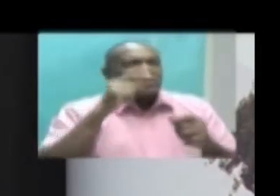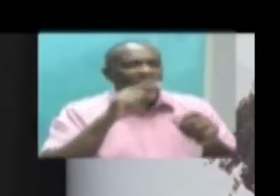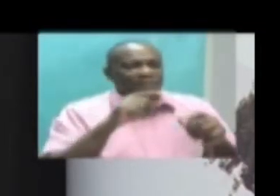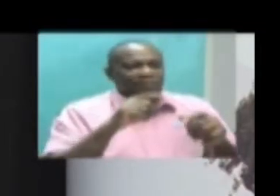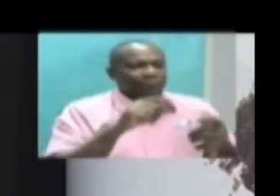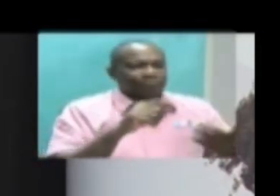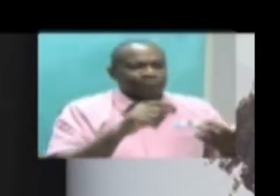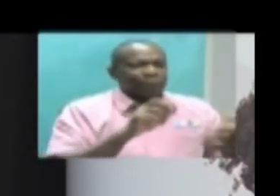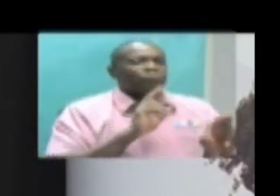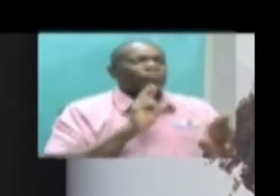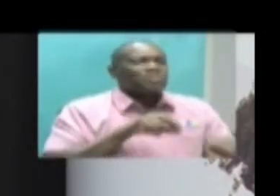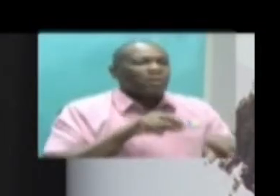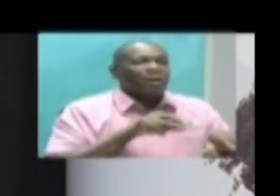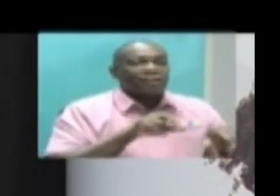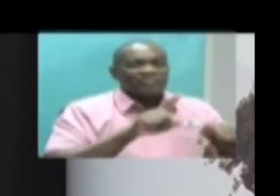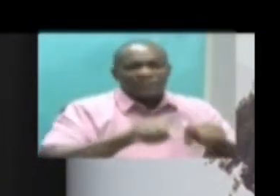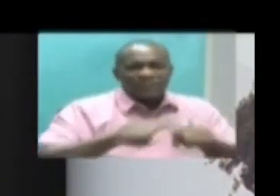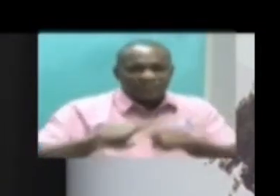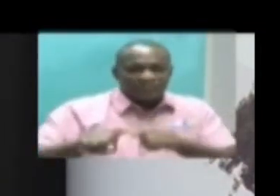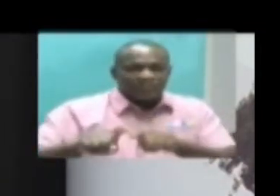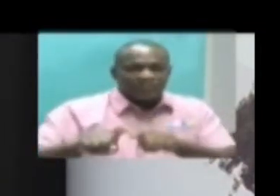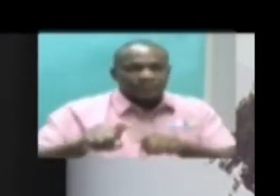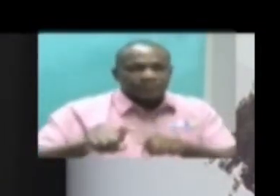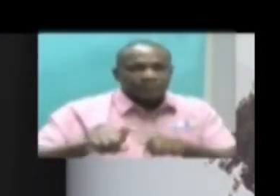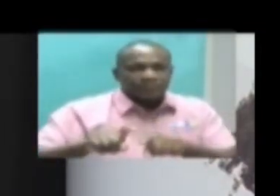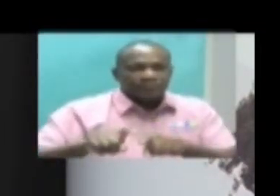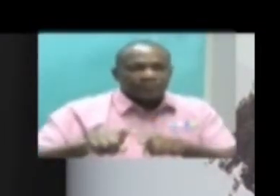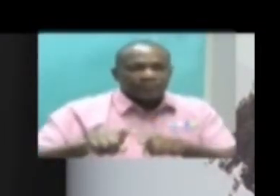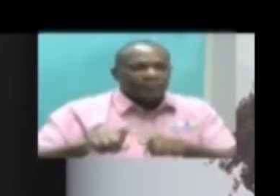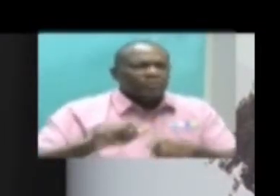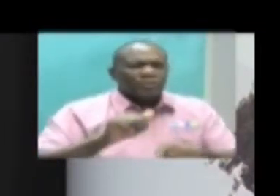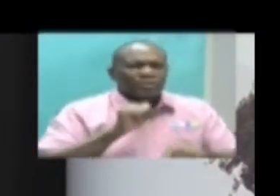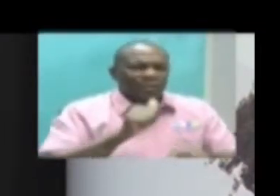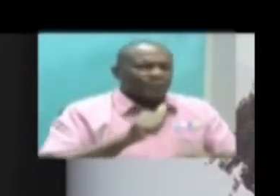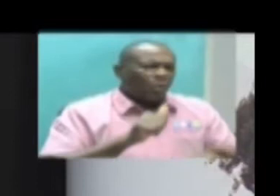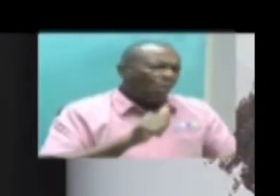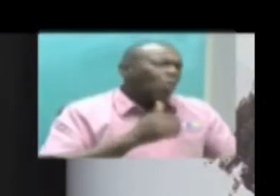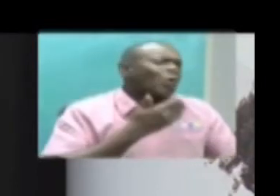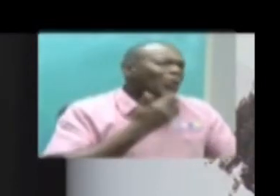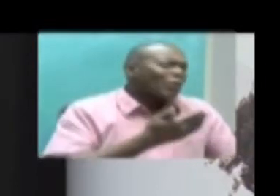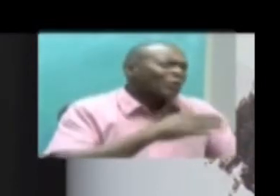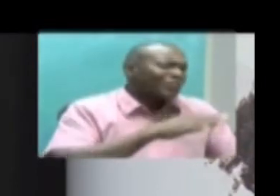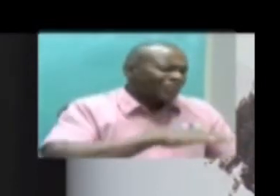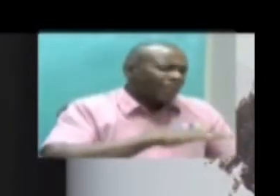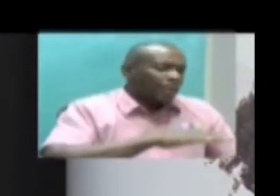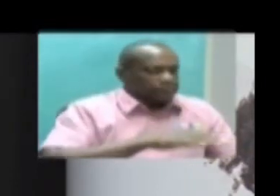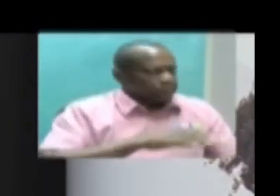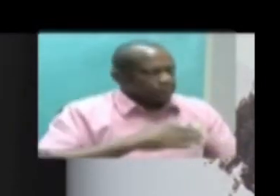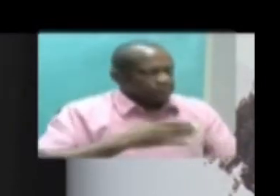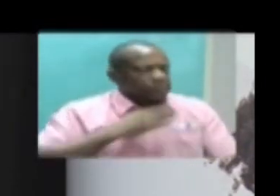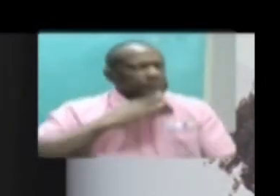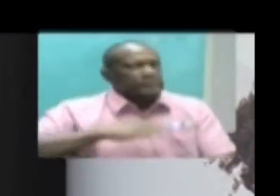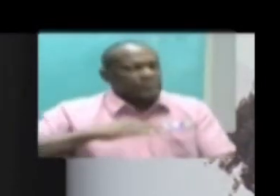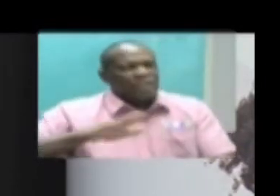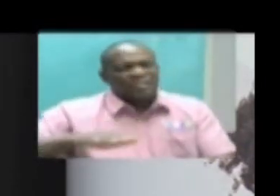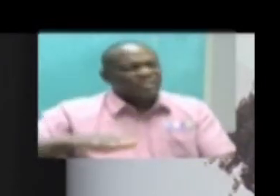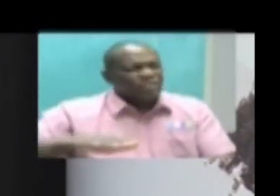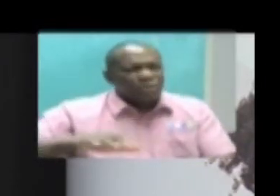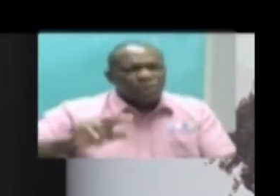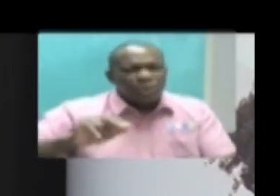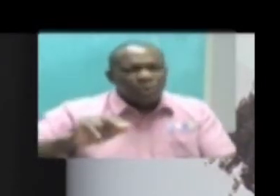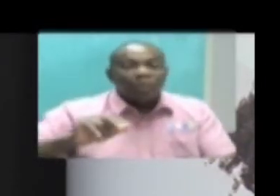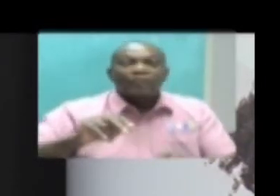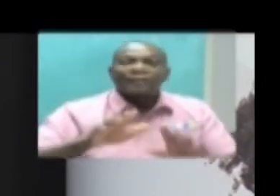till much later. So it's not a matter of a good child, bad child. Mm. It's a child who is primed for excitement and